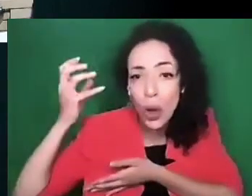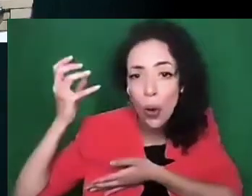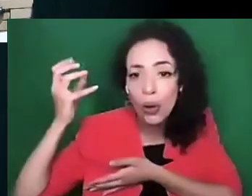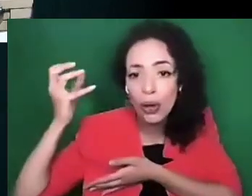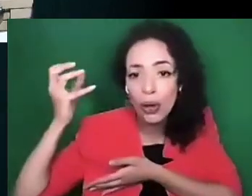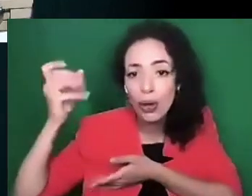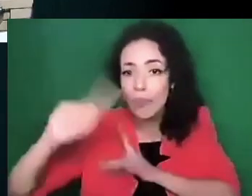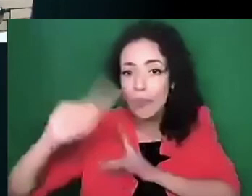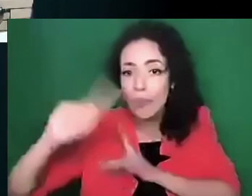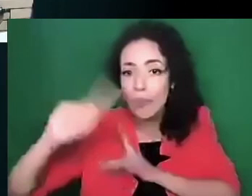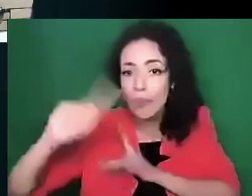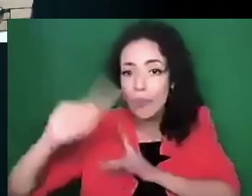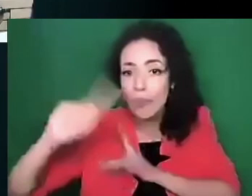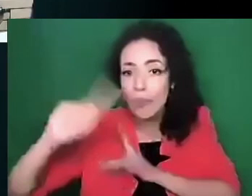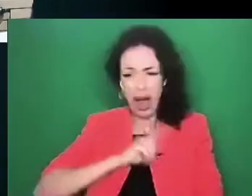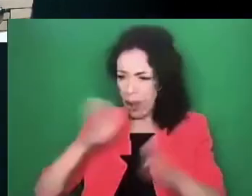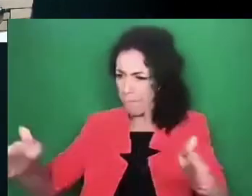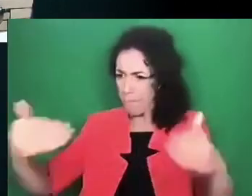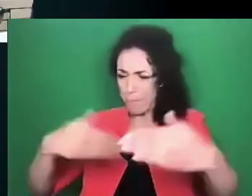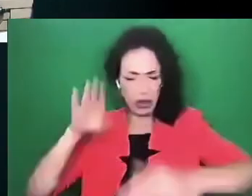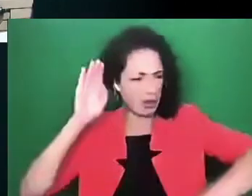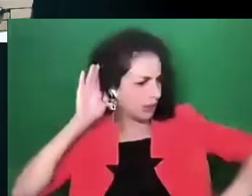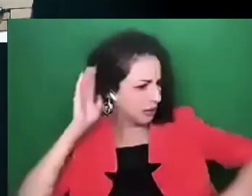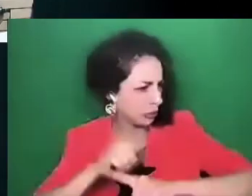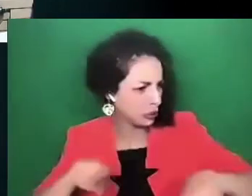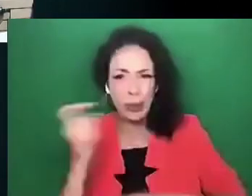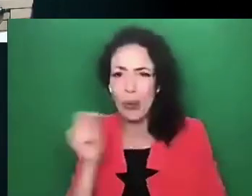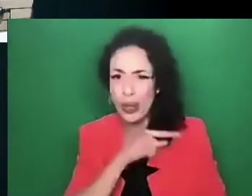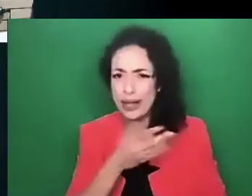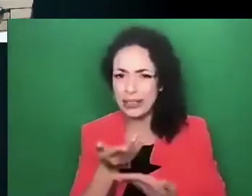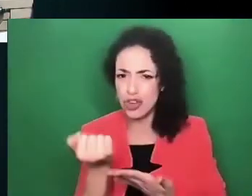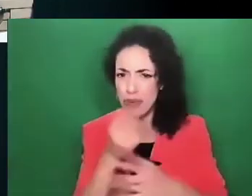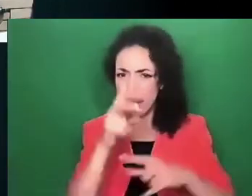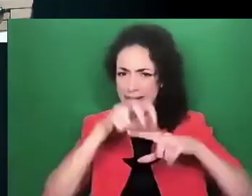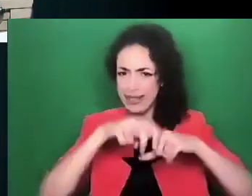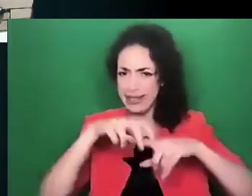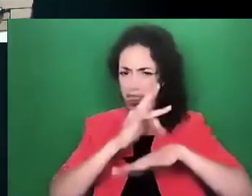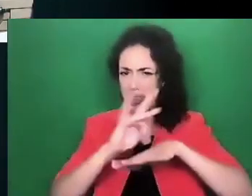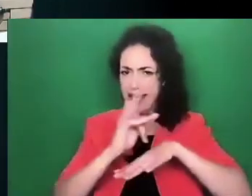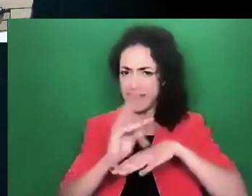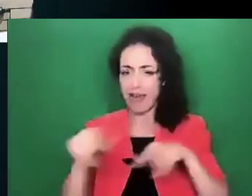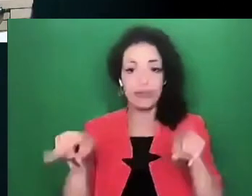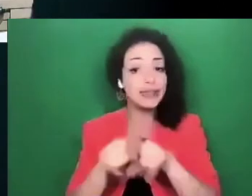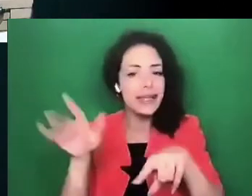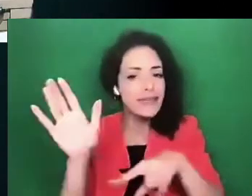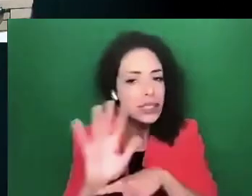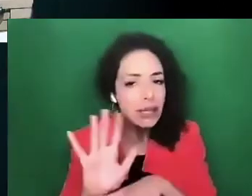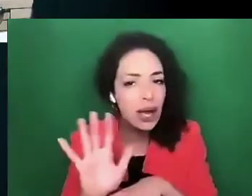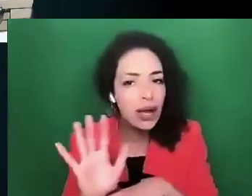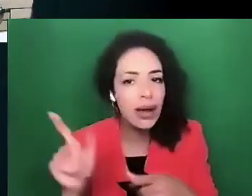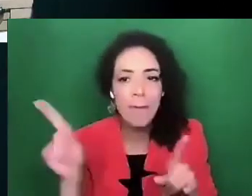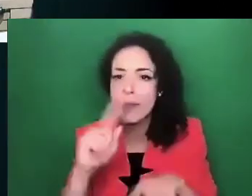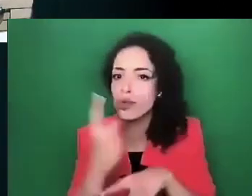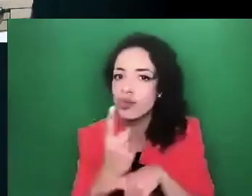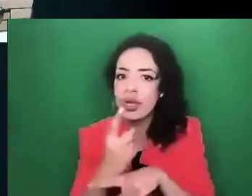next to a box listening to a music concert? I should be in the theater. The same with cinema, when everyone was speaking about cinema in relation to theater and how it's going